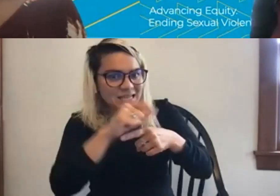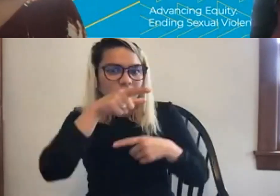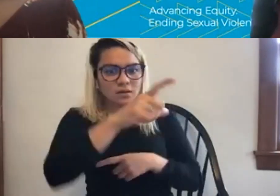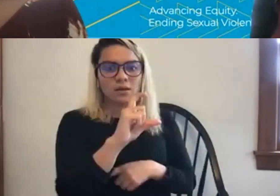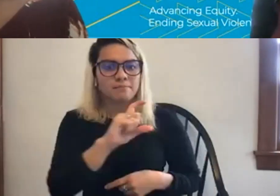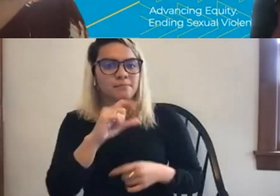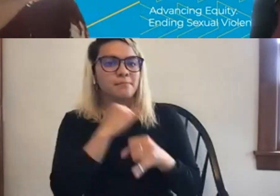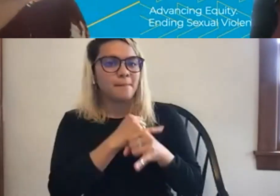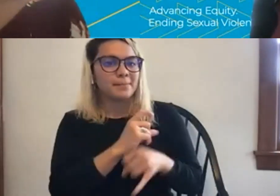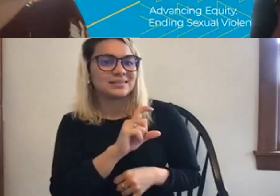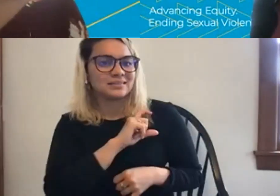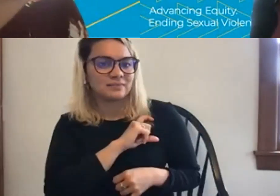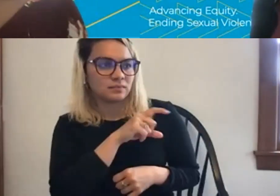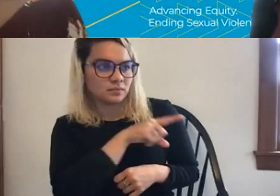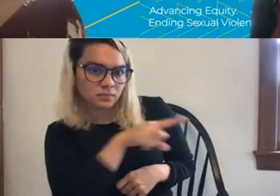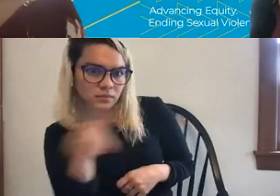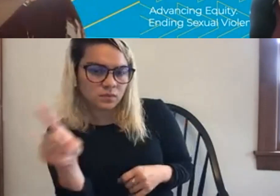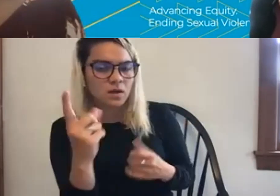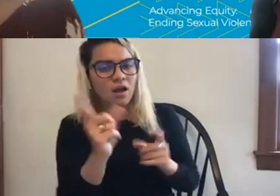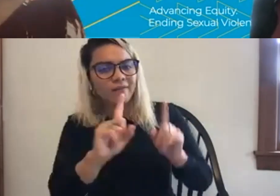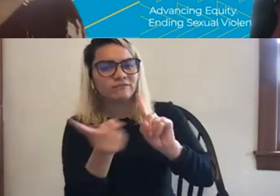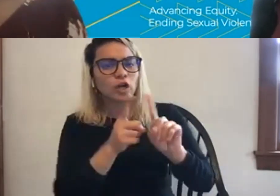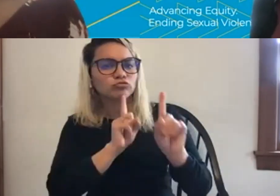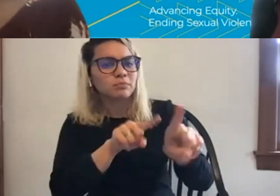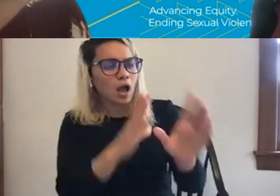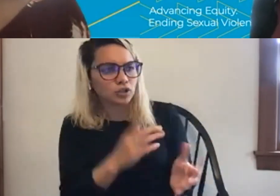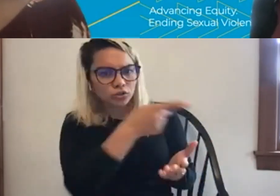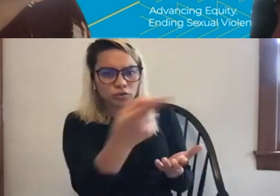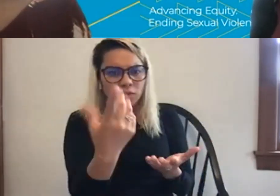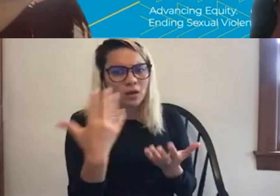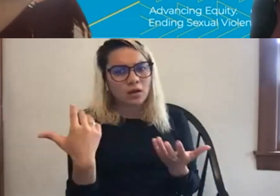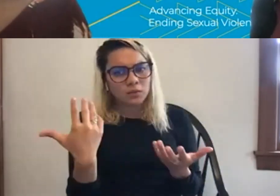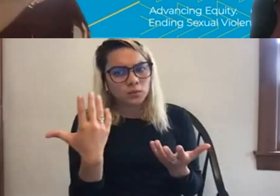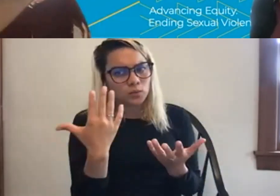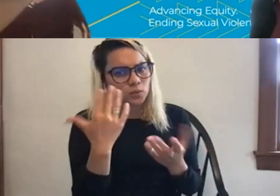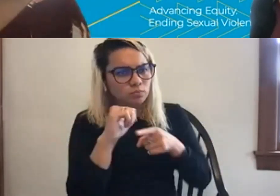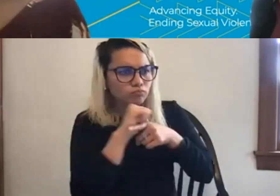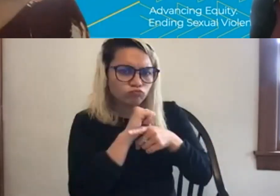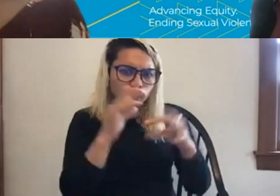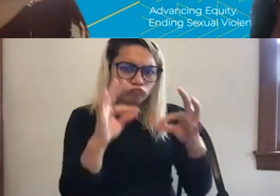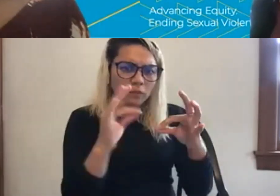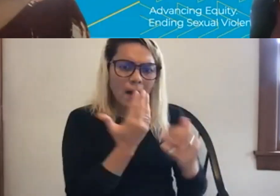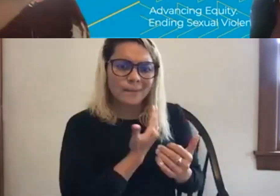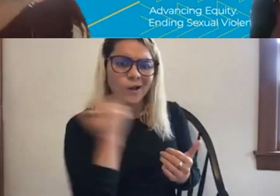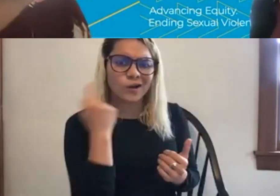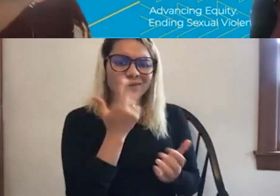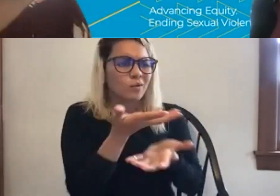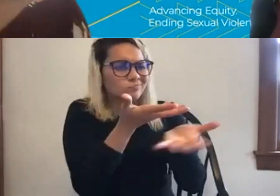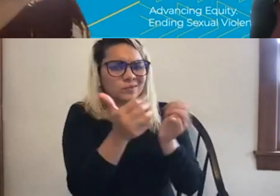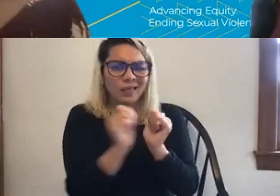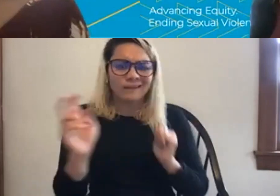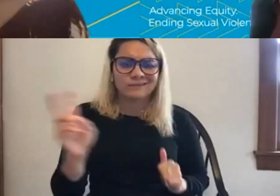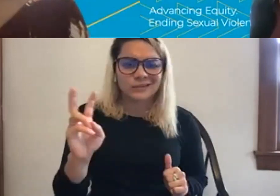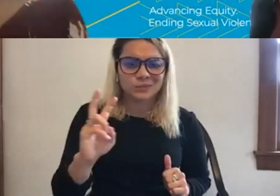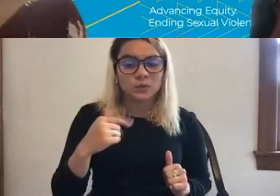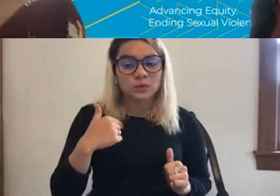for a Department of Public Safety with sexual assault responders. And that's why I'm inviting you to join us